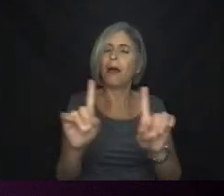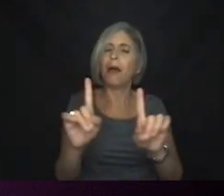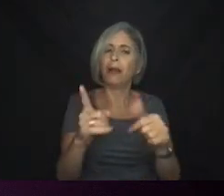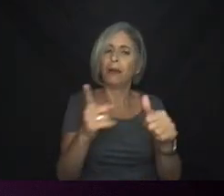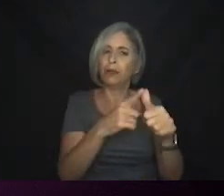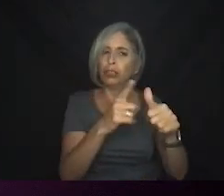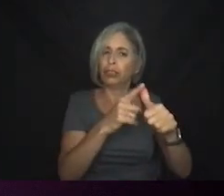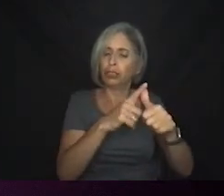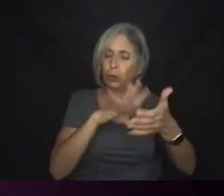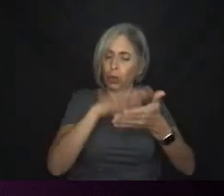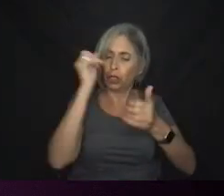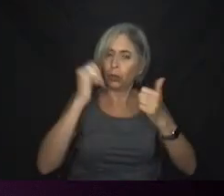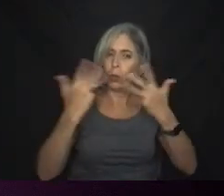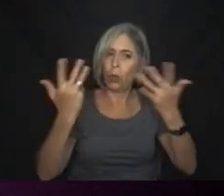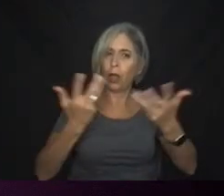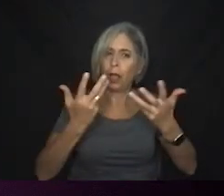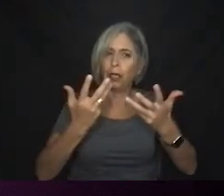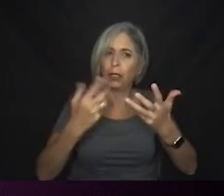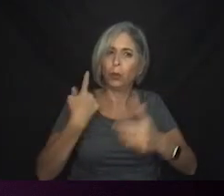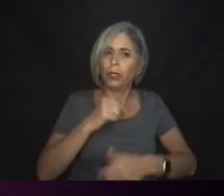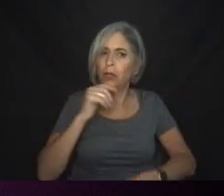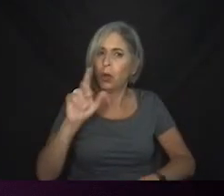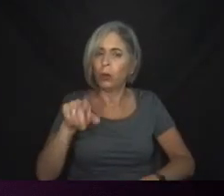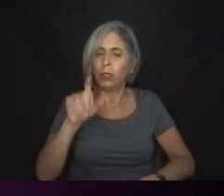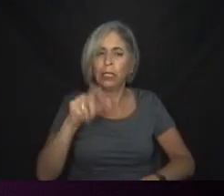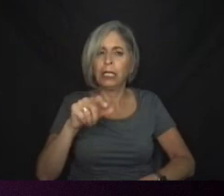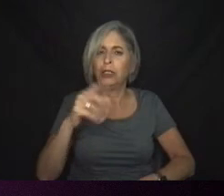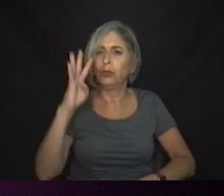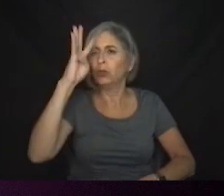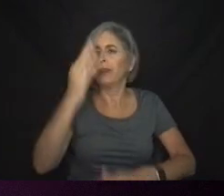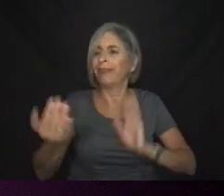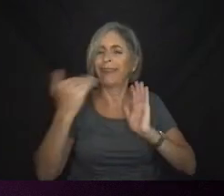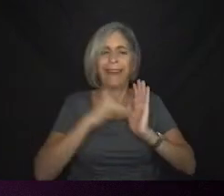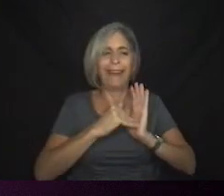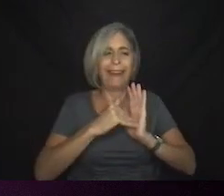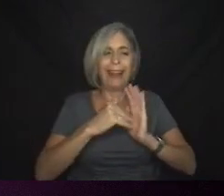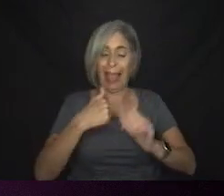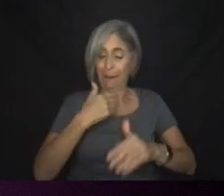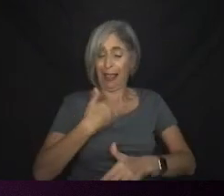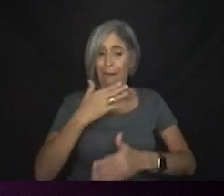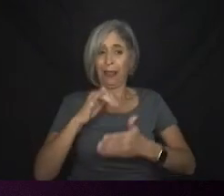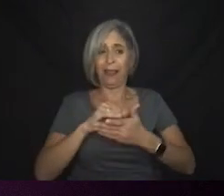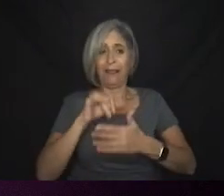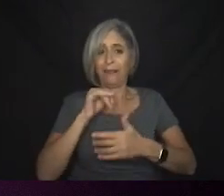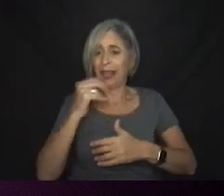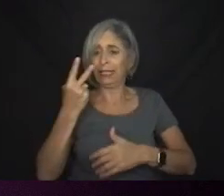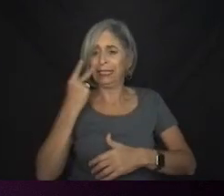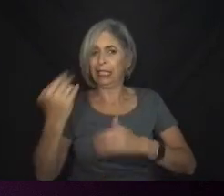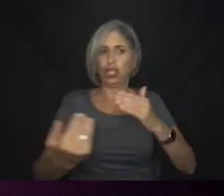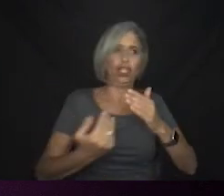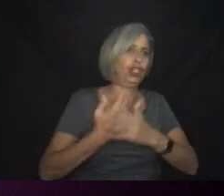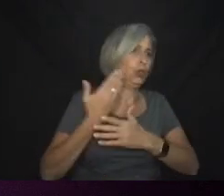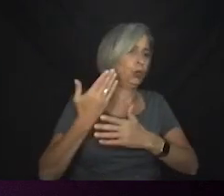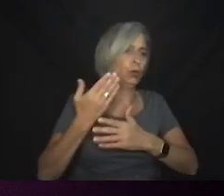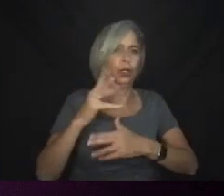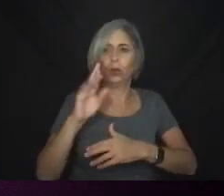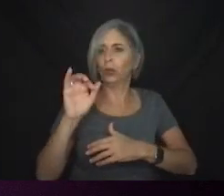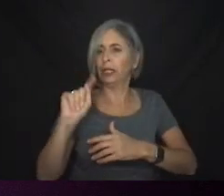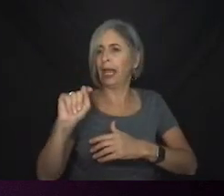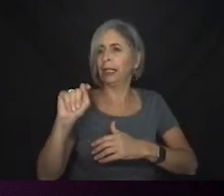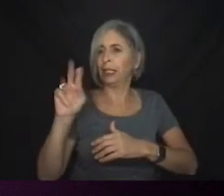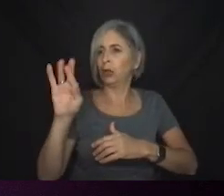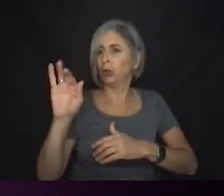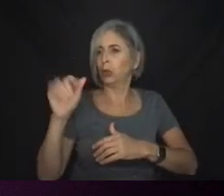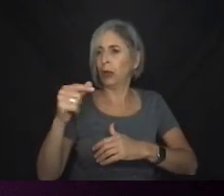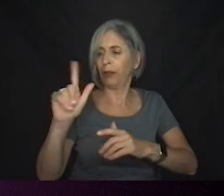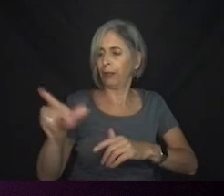number one, wheels do not need reinvention. I'm happy that I haven't seen a new React routing library